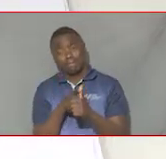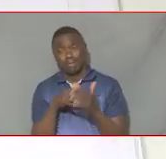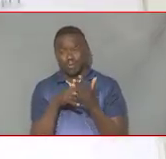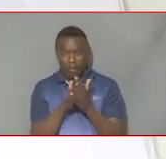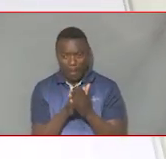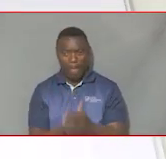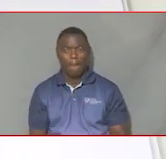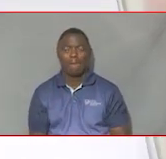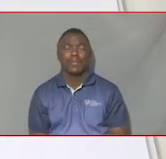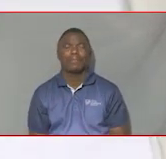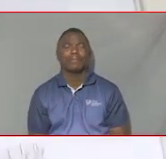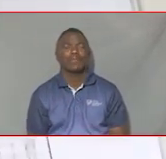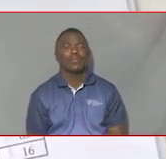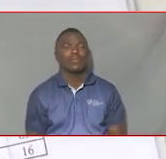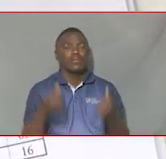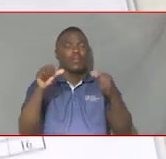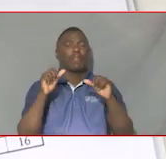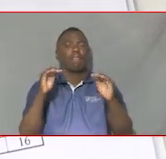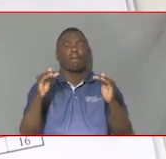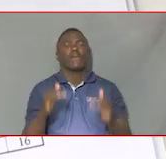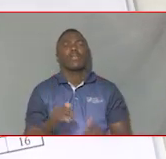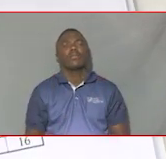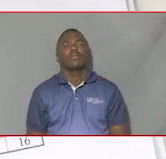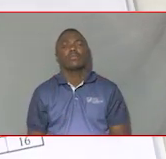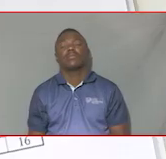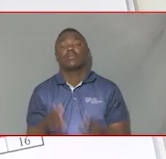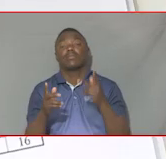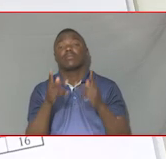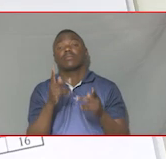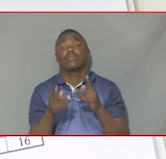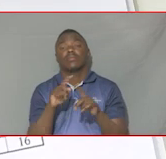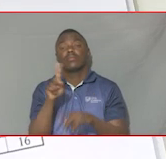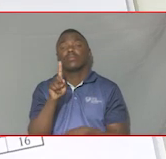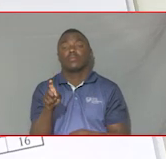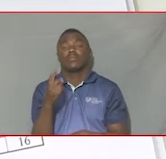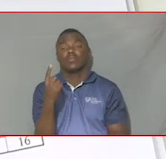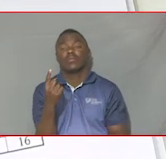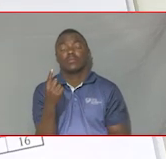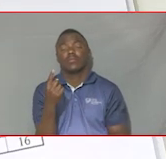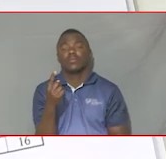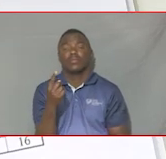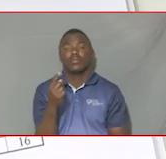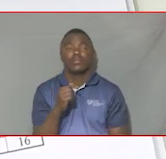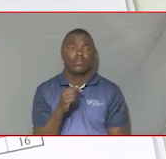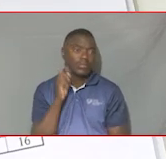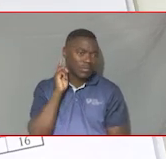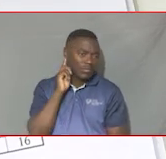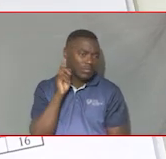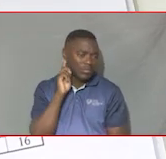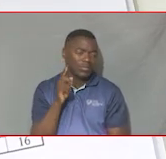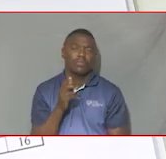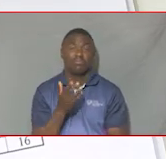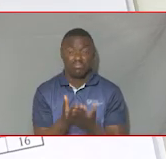correlation. The next one, the prediction in question 1.4, is it